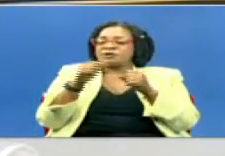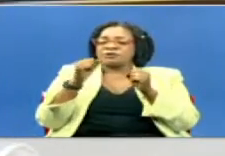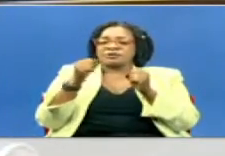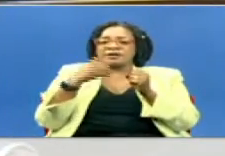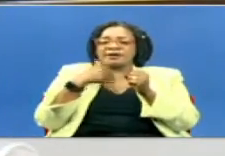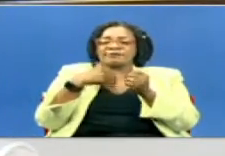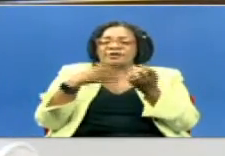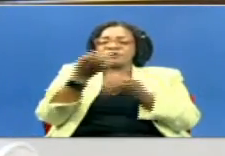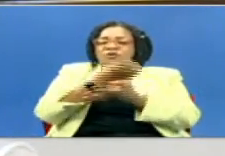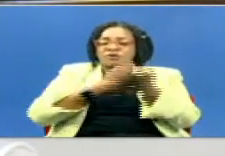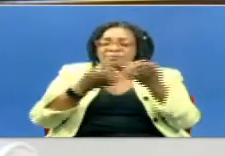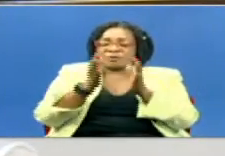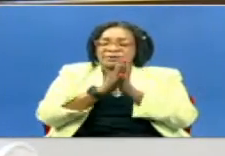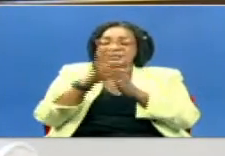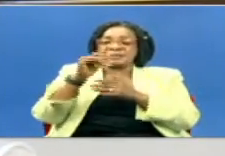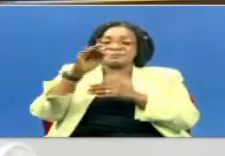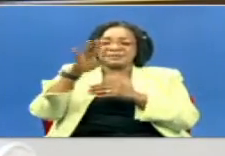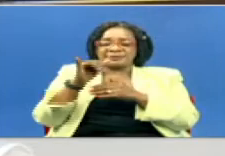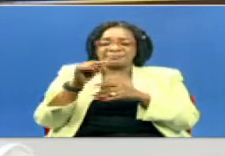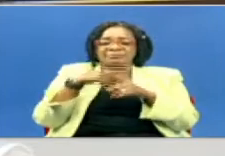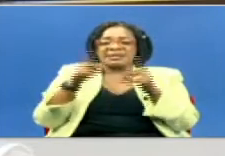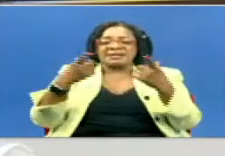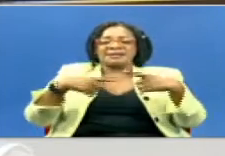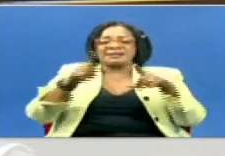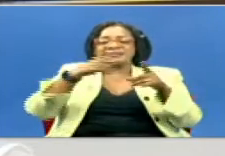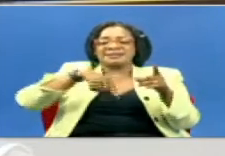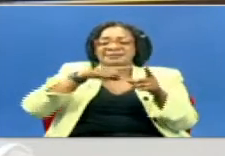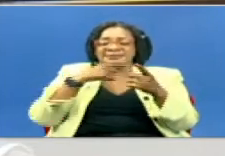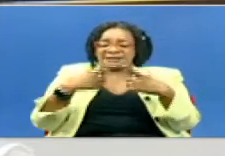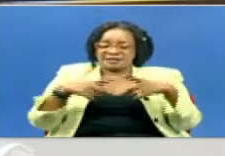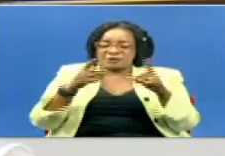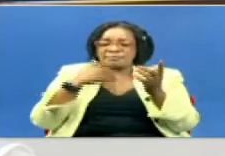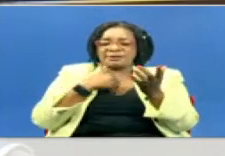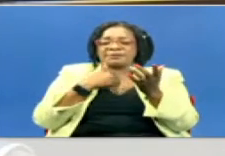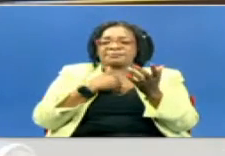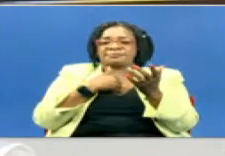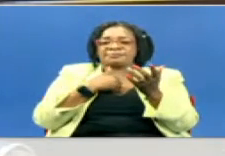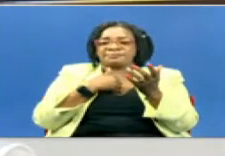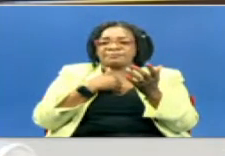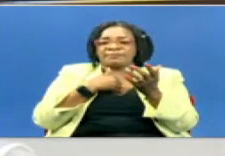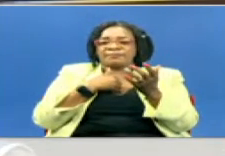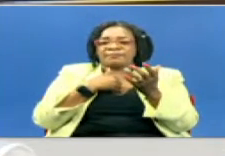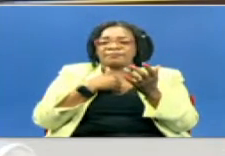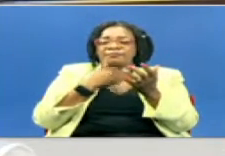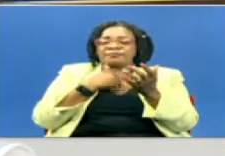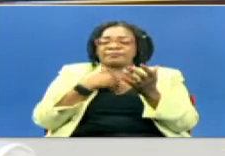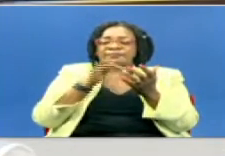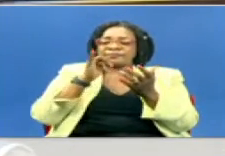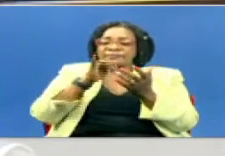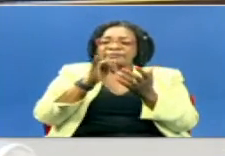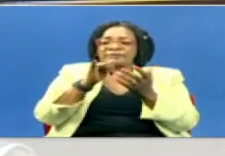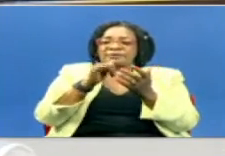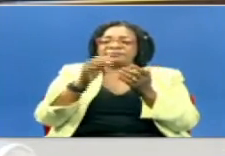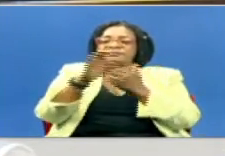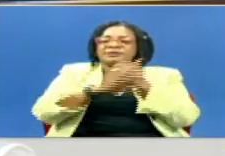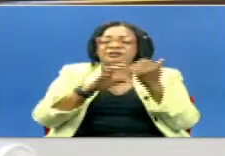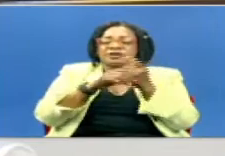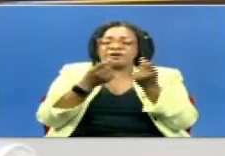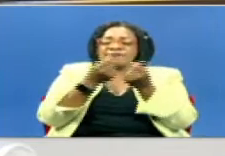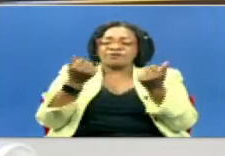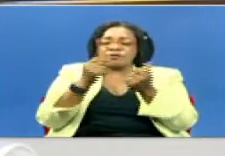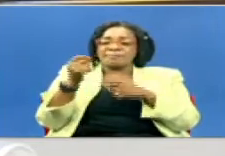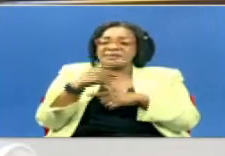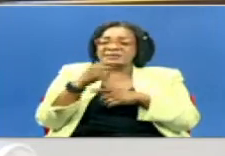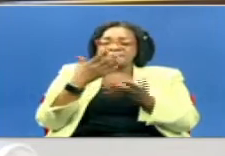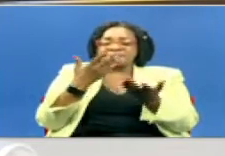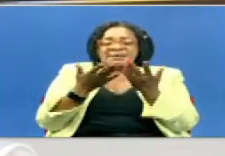basis of subsidy, but let us, allow me to drive this country a few months. Maybe, hopefully, things are